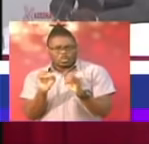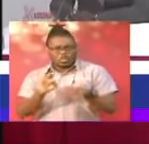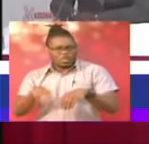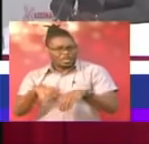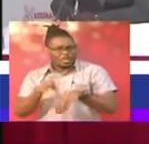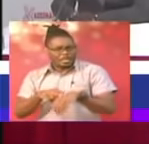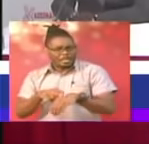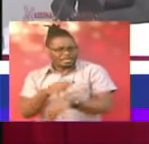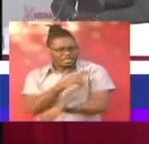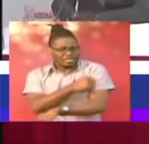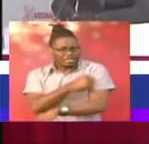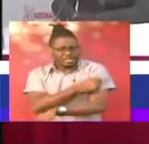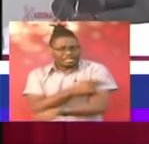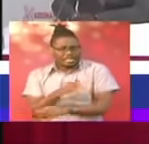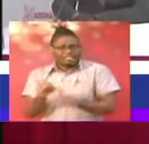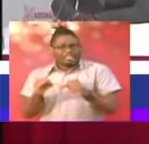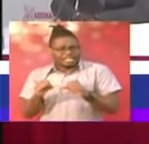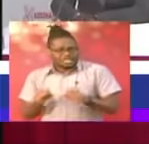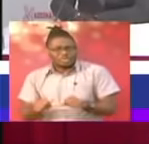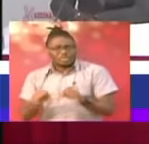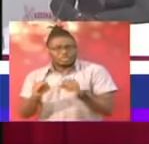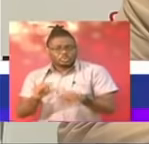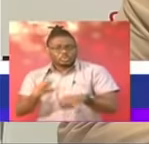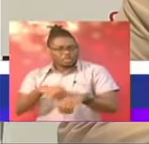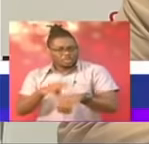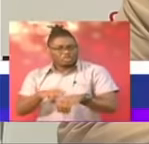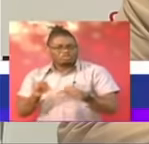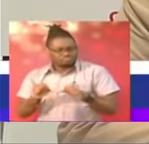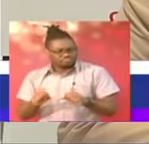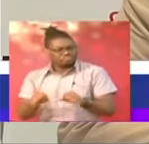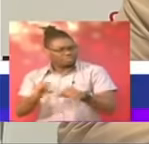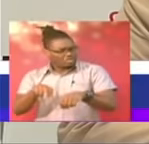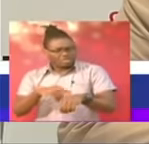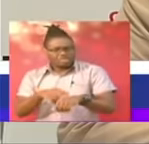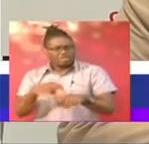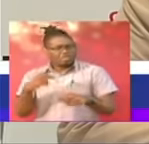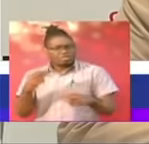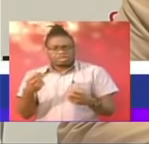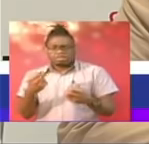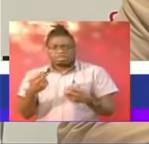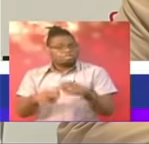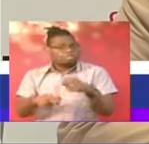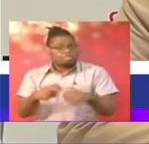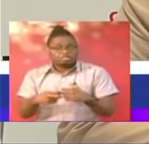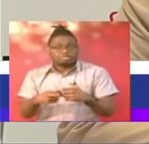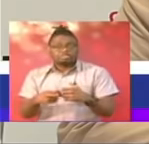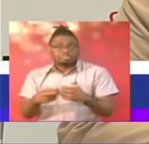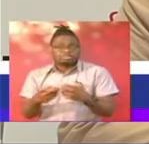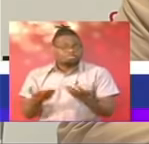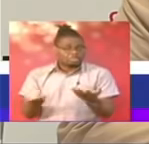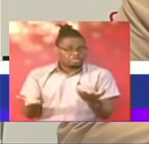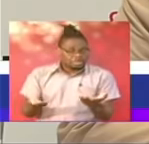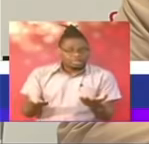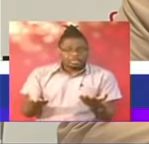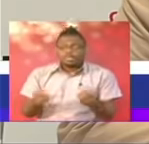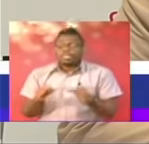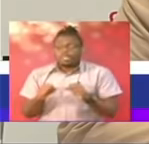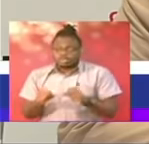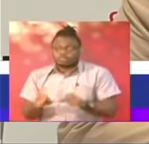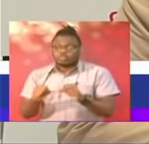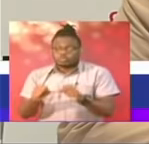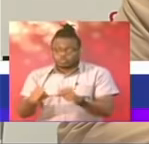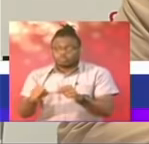traditional healthcare system level. Traditional healthcare system services continue to remain available and functional